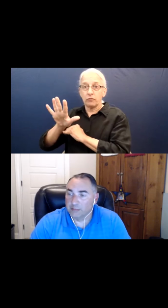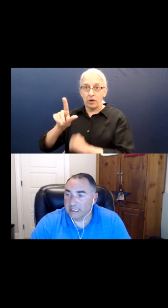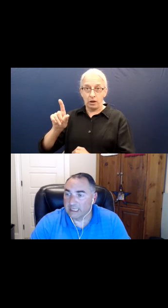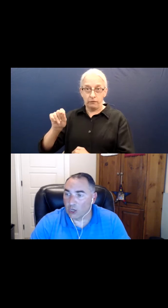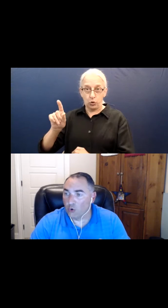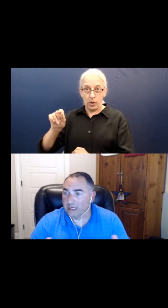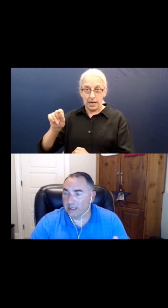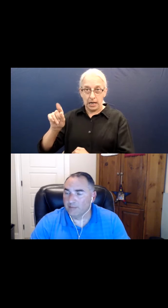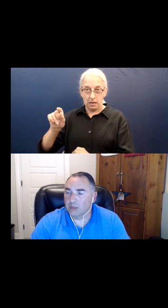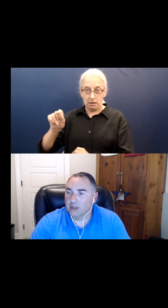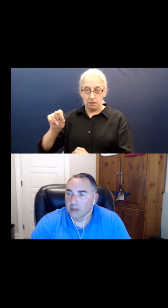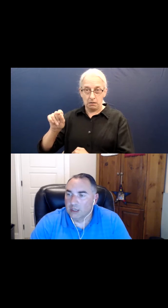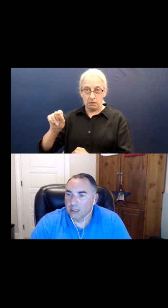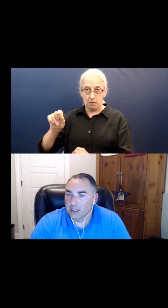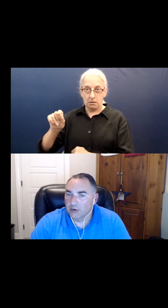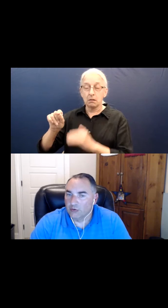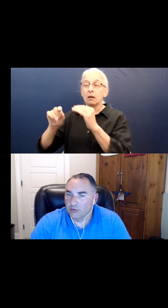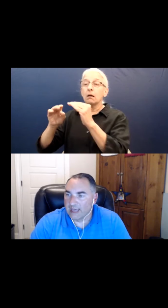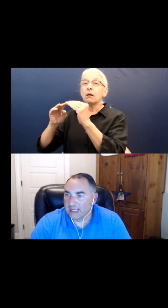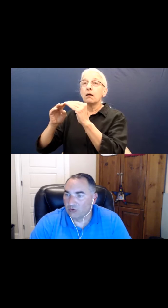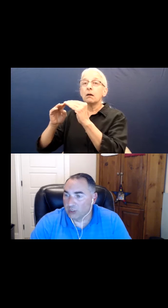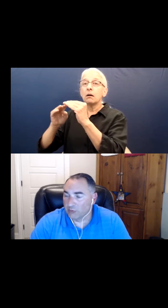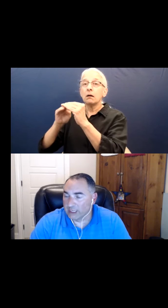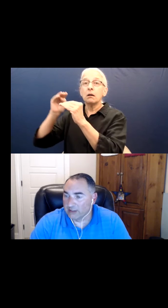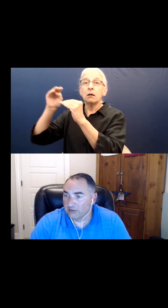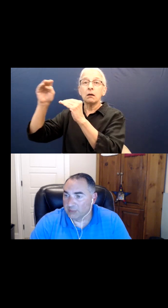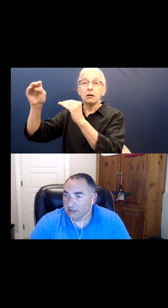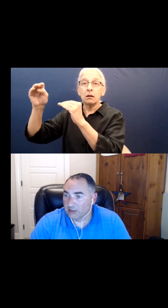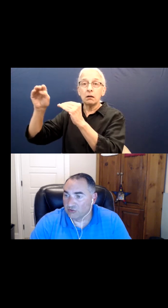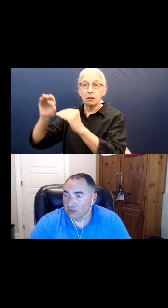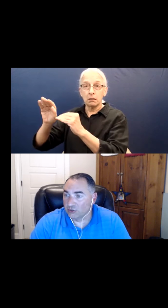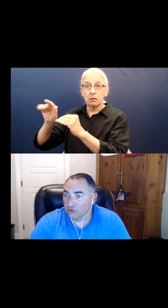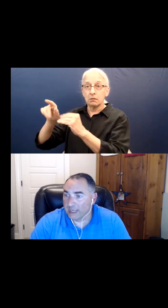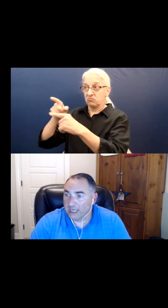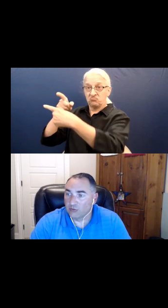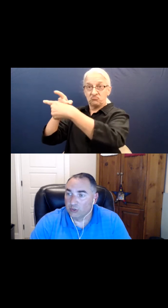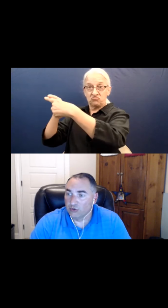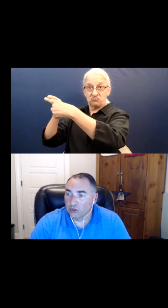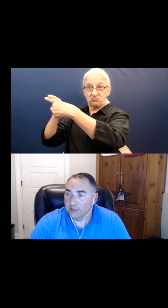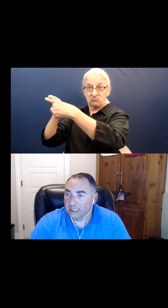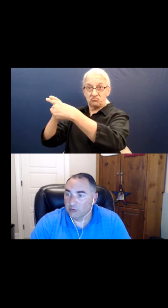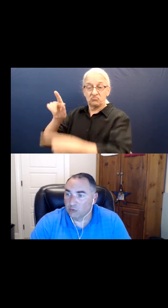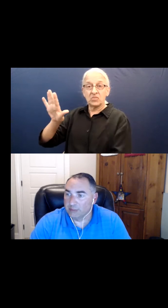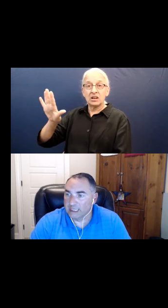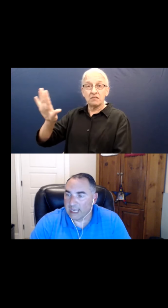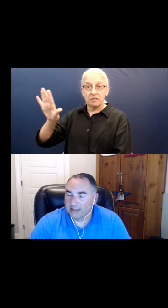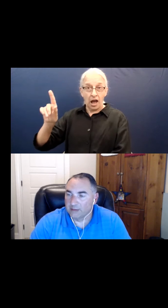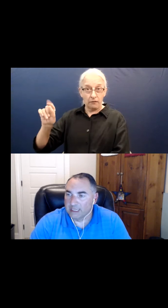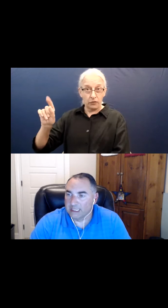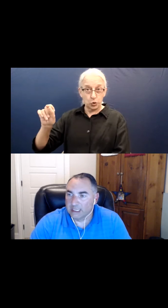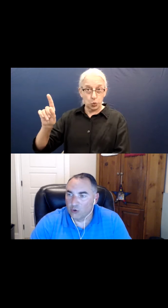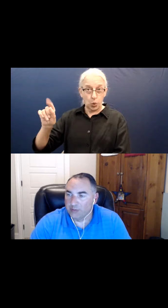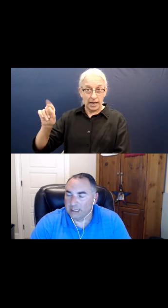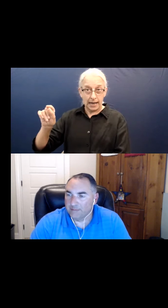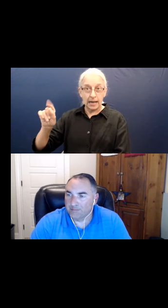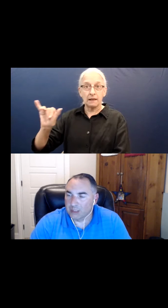is a median opening. That is where we anticipate that the shared use path would terminate, would be at the